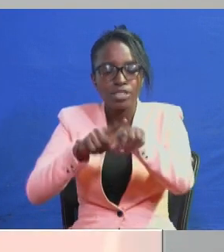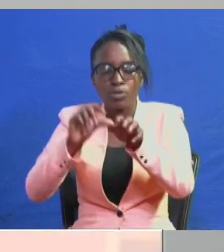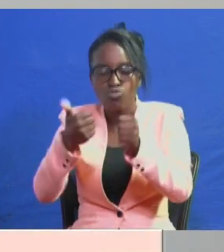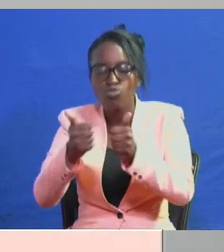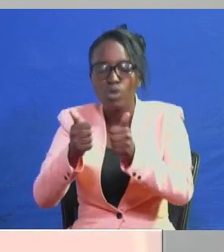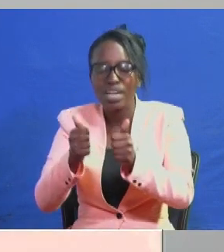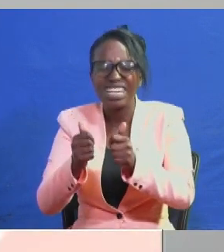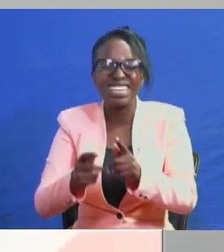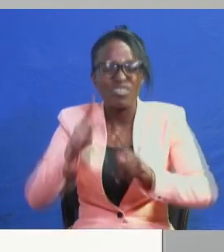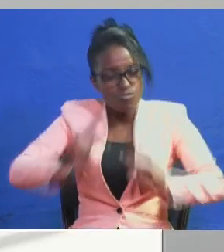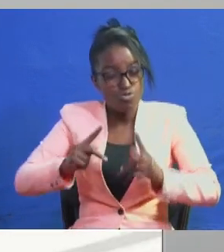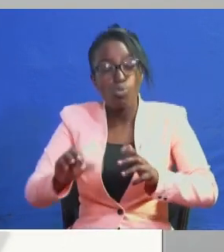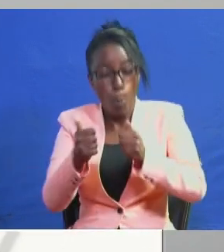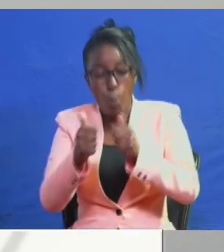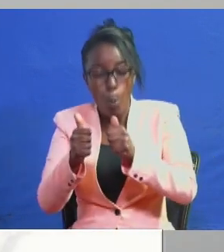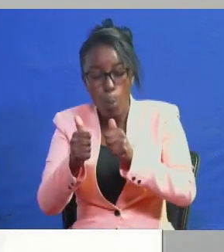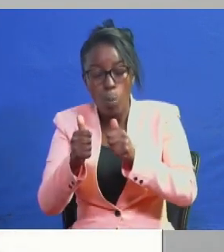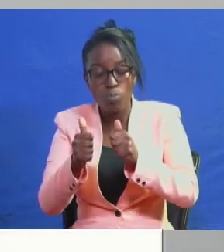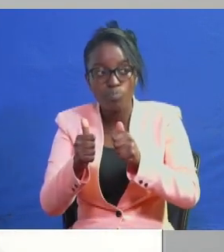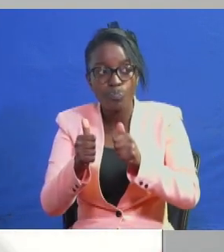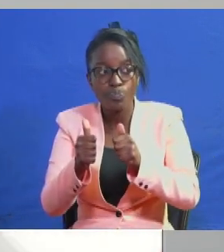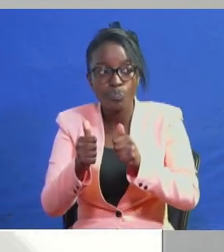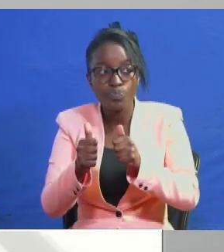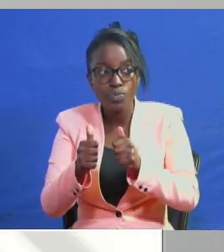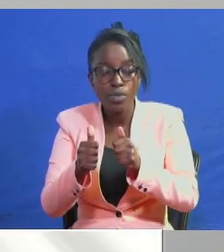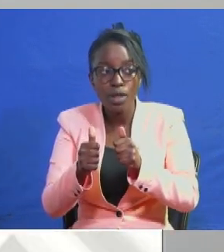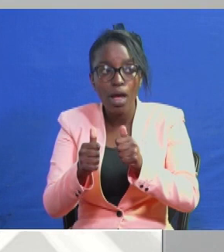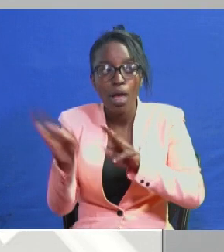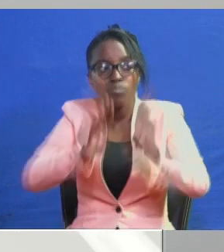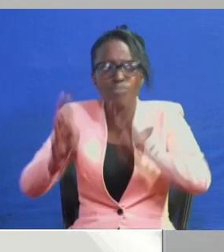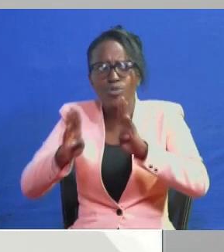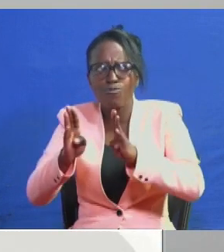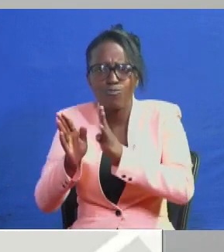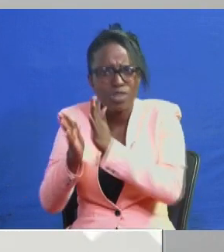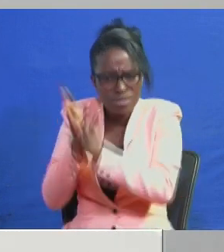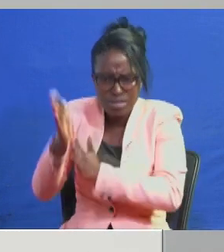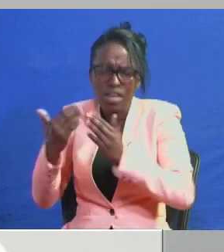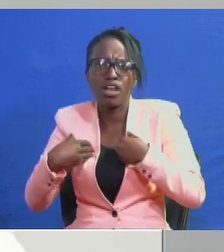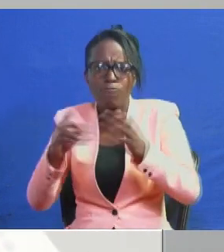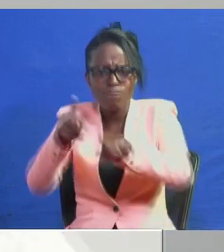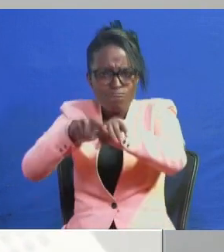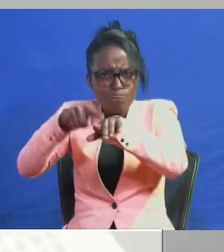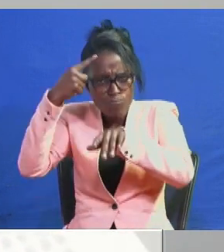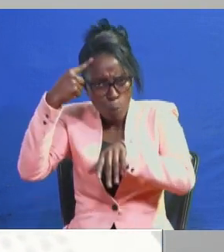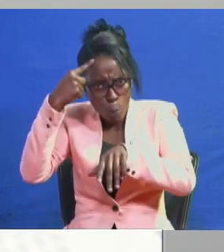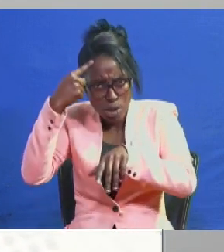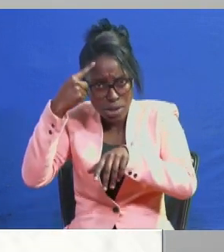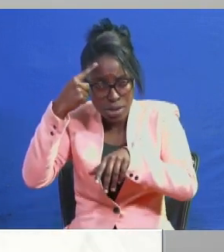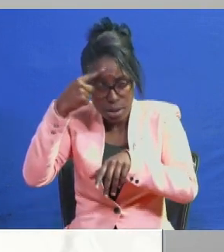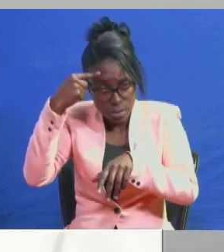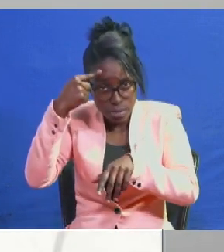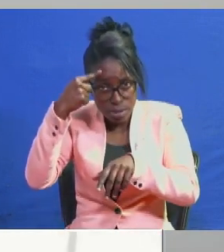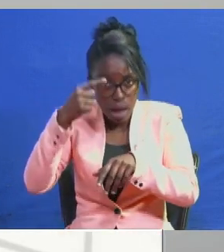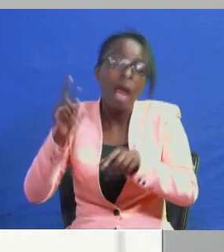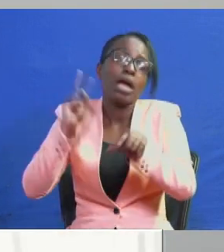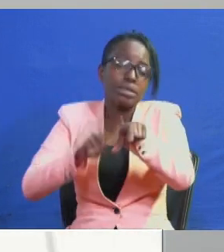aspect, because it came with its donor dominance characteristics from the side, which does not bald. But we will need to do some maintenance form